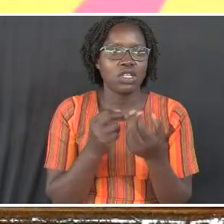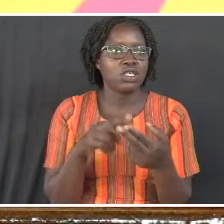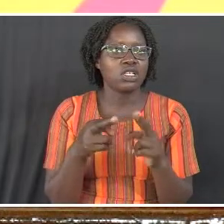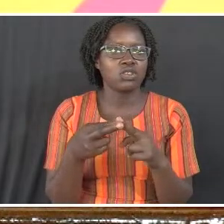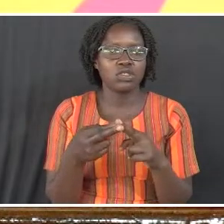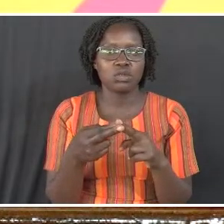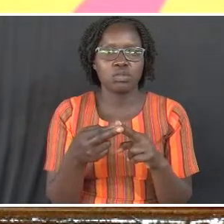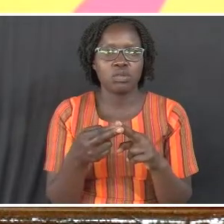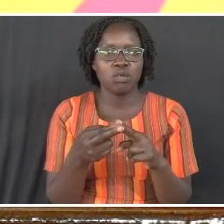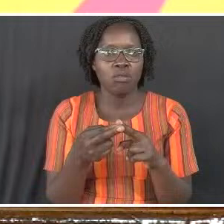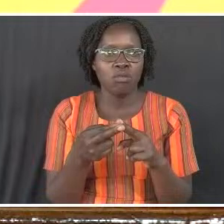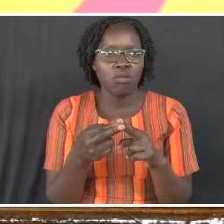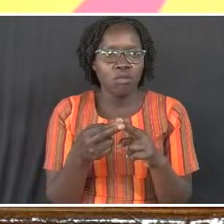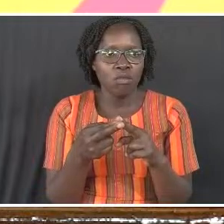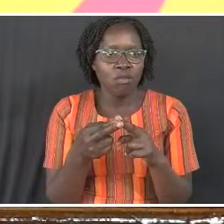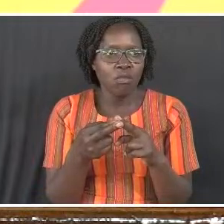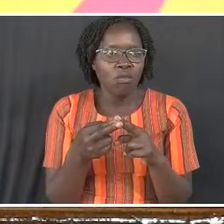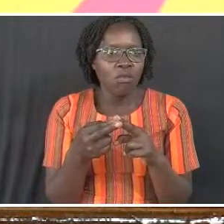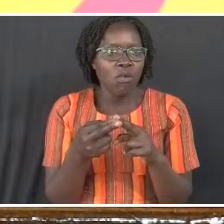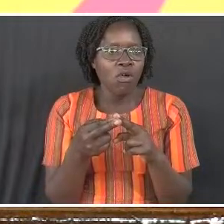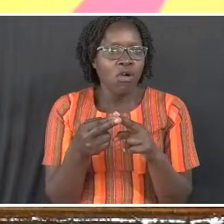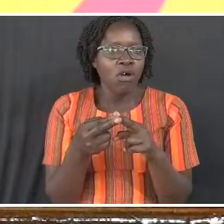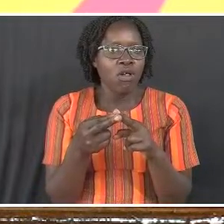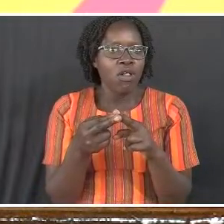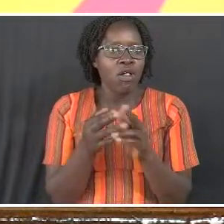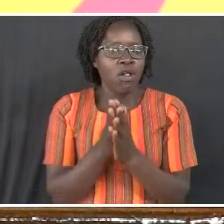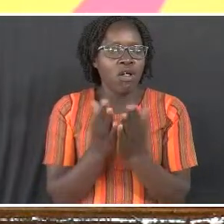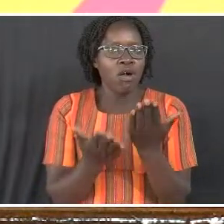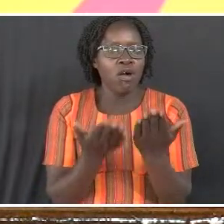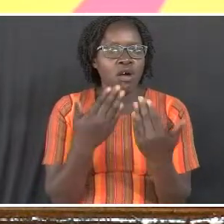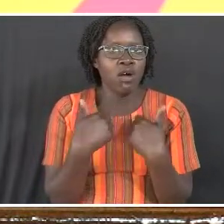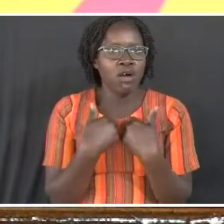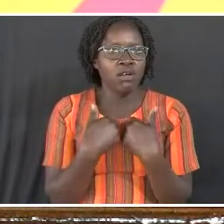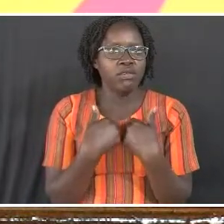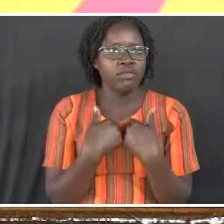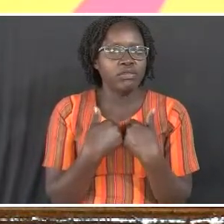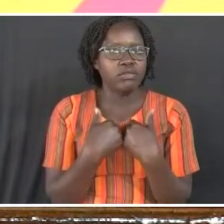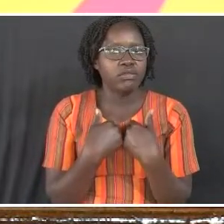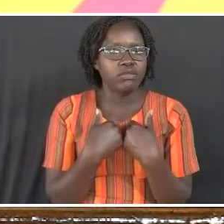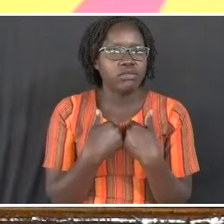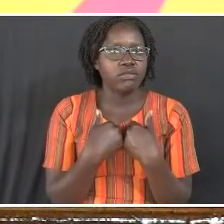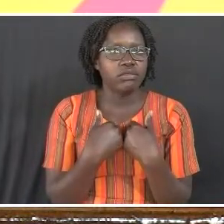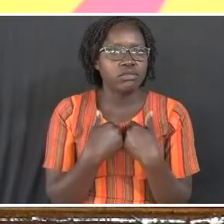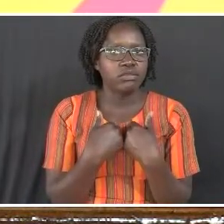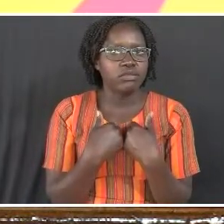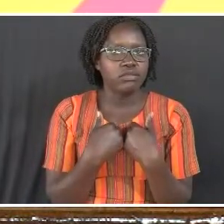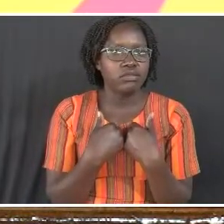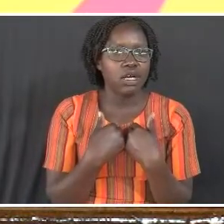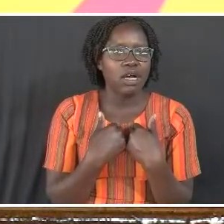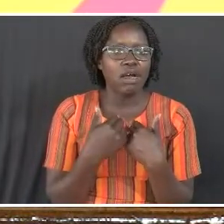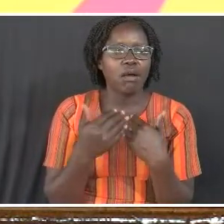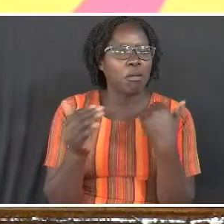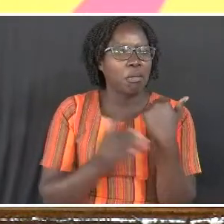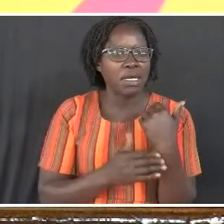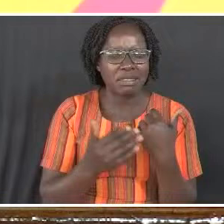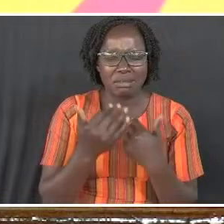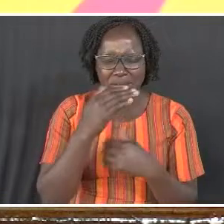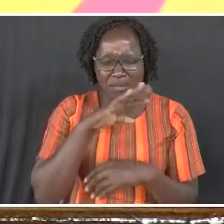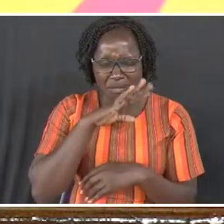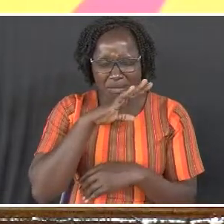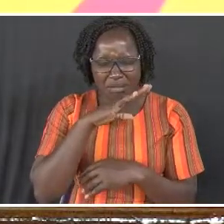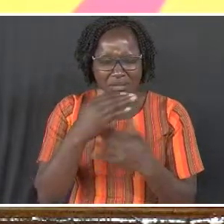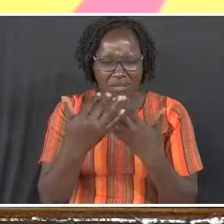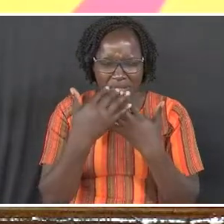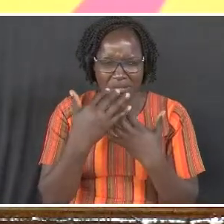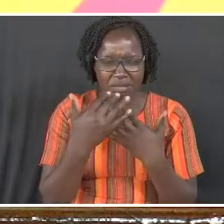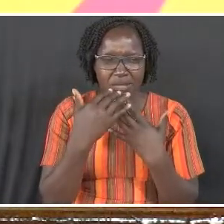relationships. This will come about, maybe you'll have what you call halitosis or bad breath. And definitely